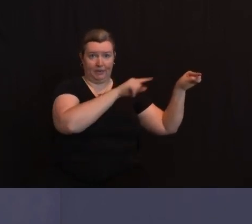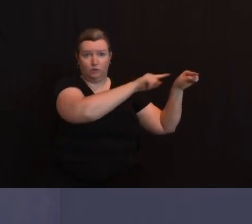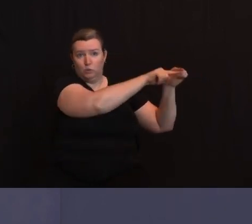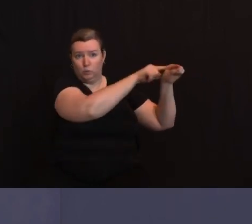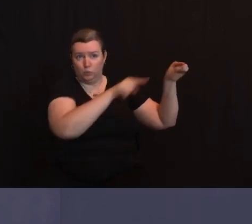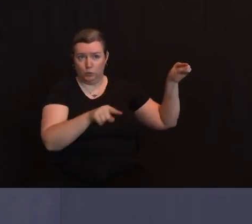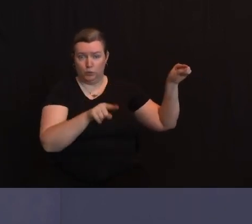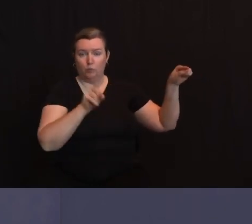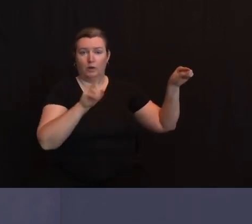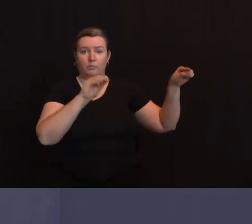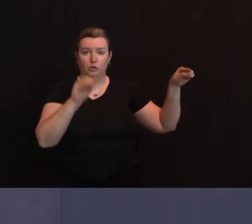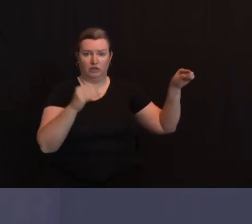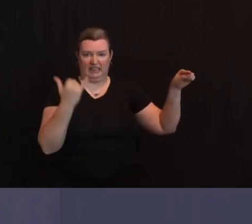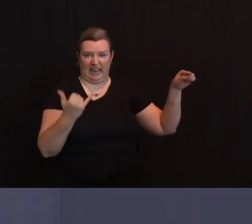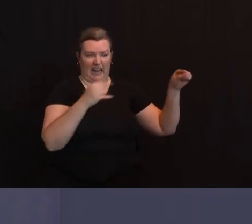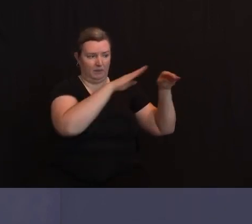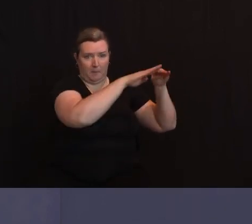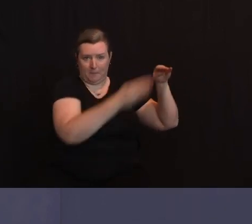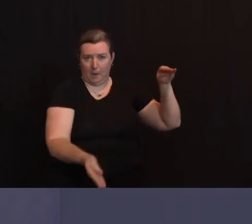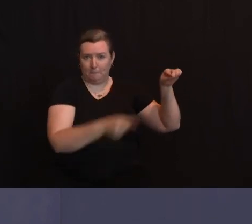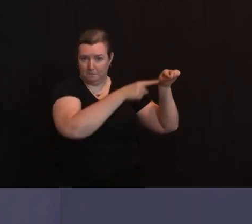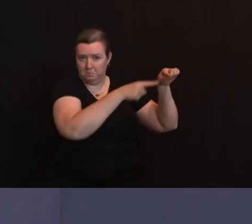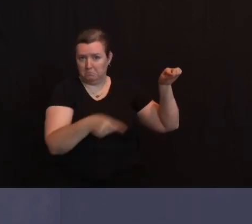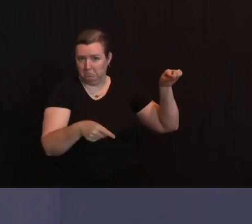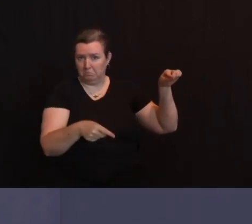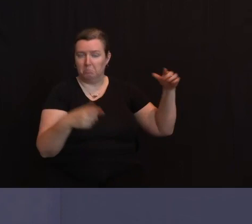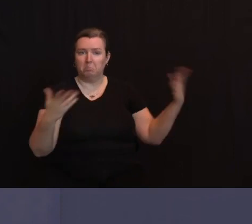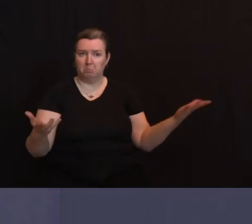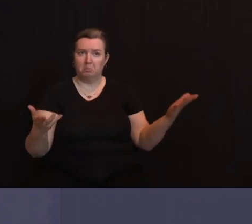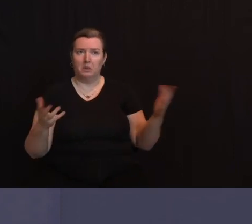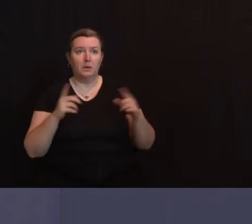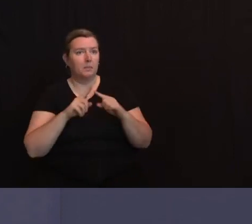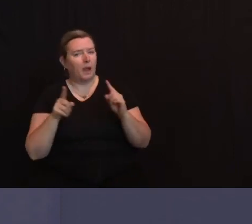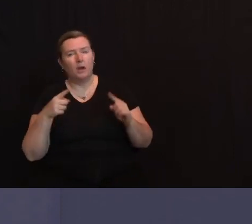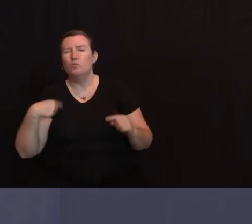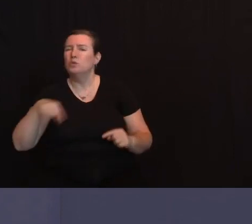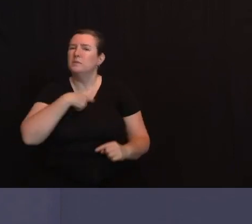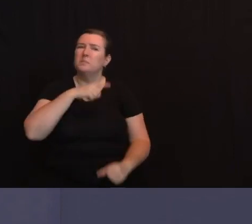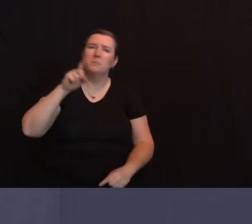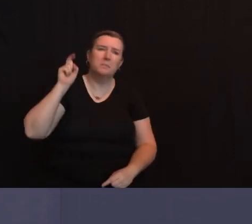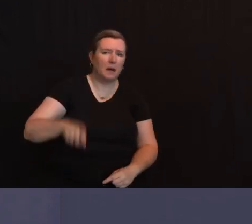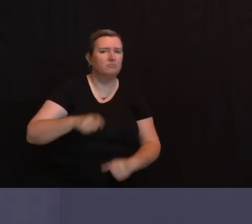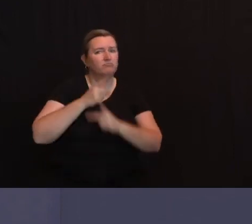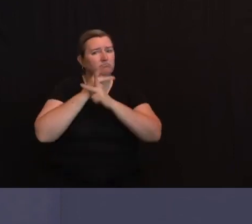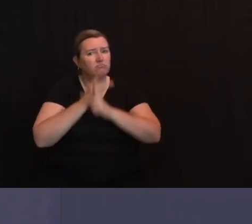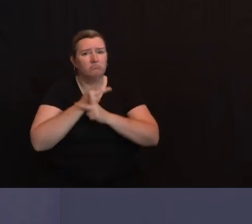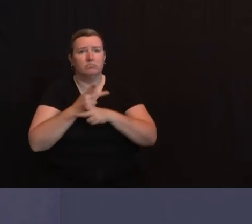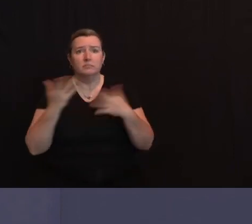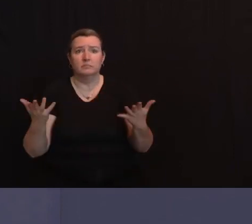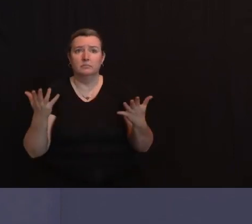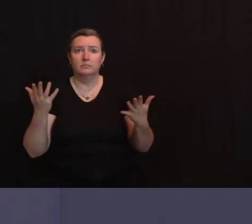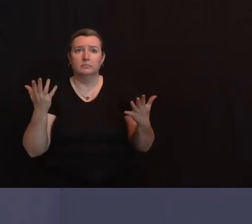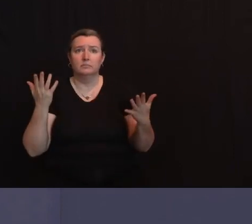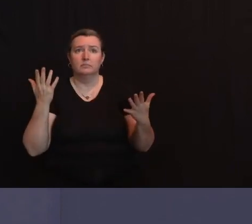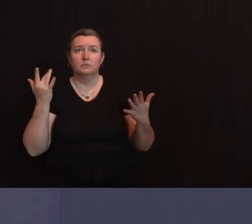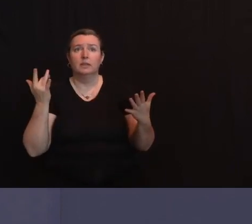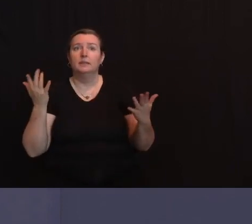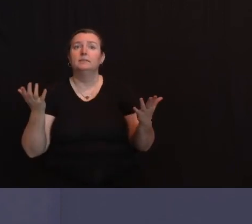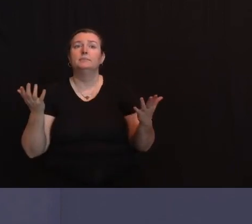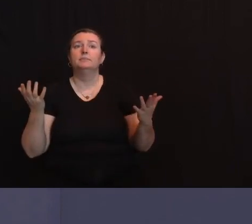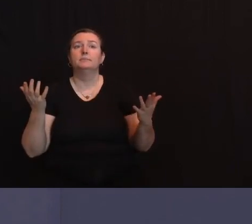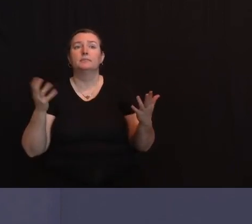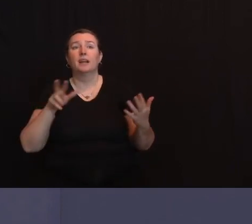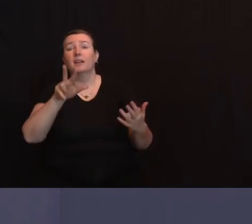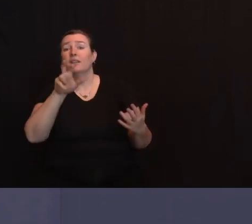this month. But we need to remain vigilant because we still have active outbreaks in more than